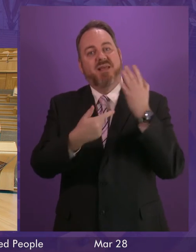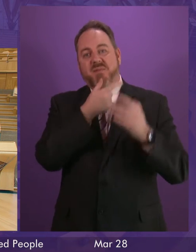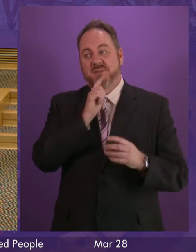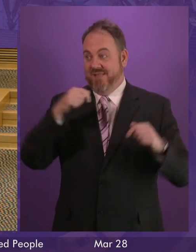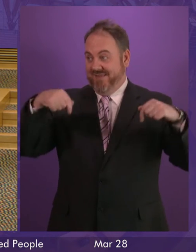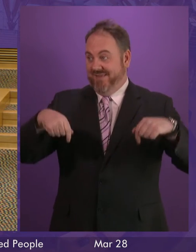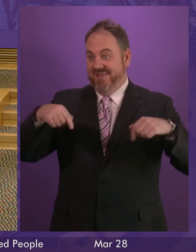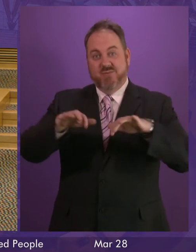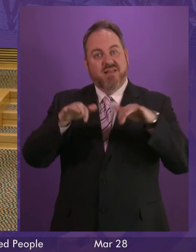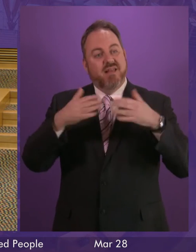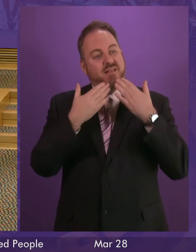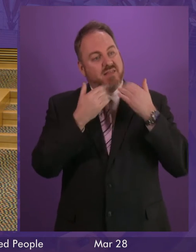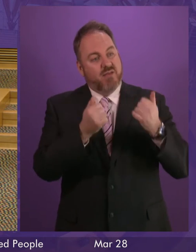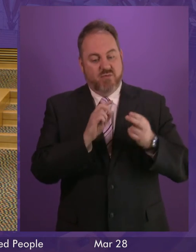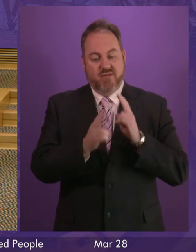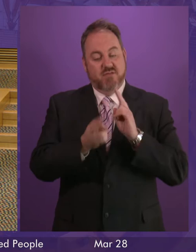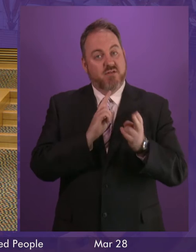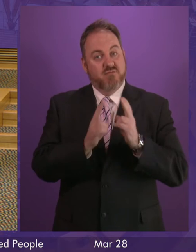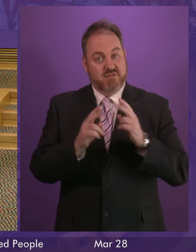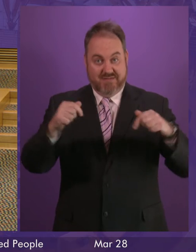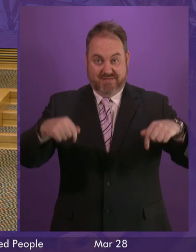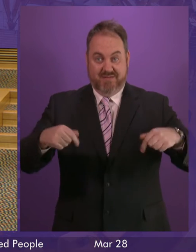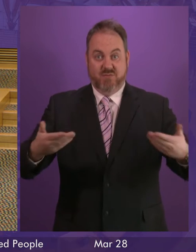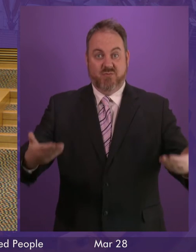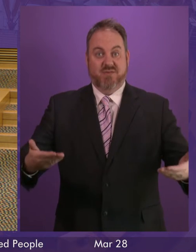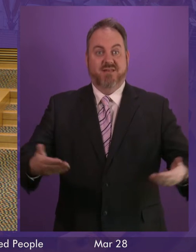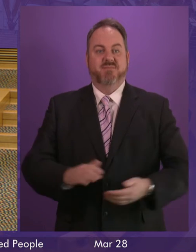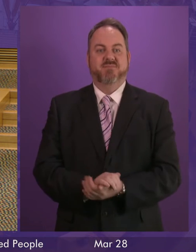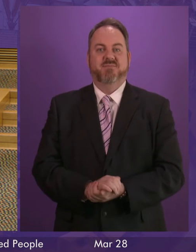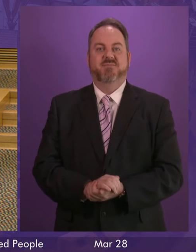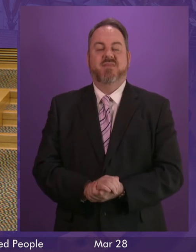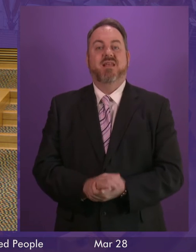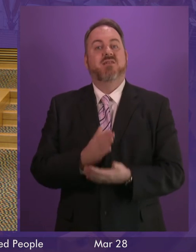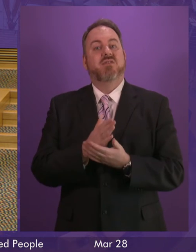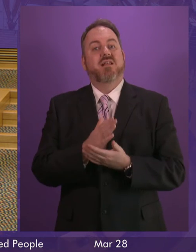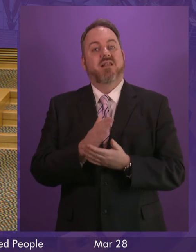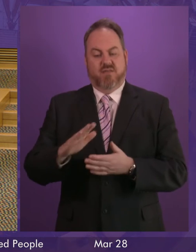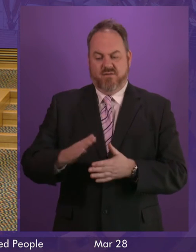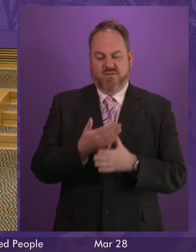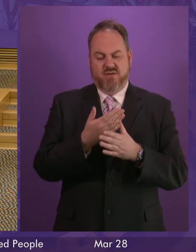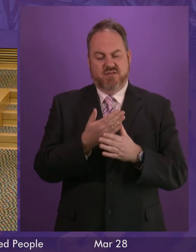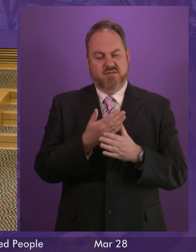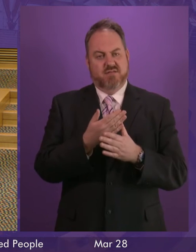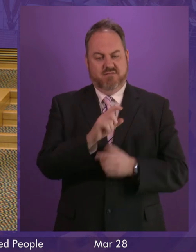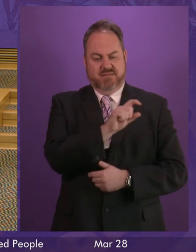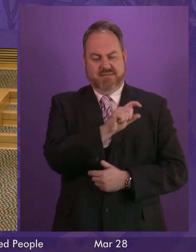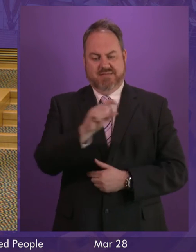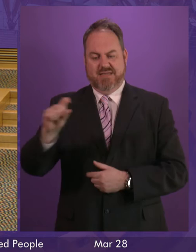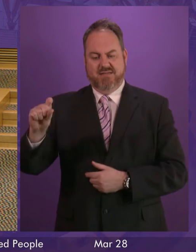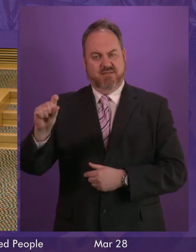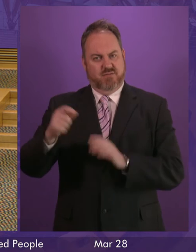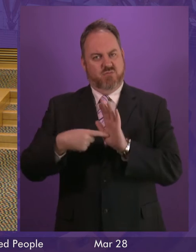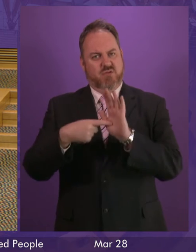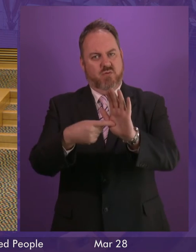today and thank the BSL interpreters who are also here. I would like to start by noting the first sentence of the motion today and I